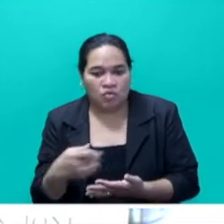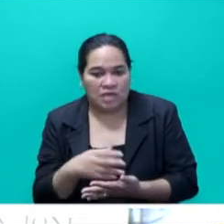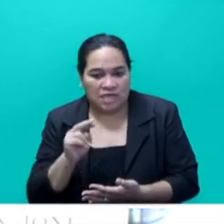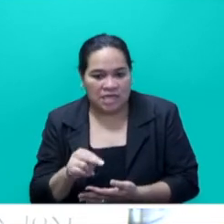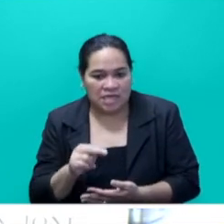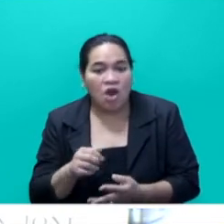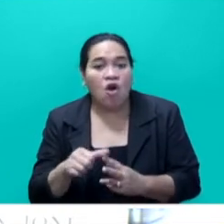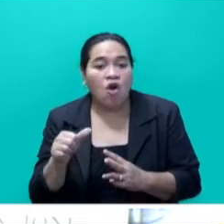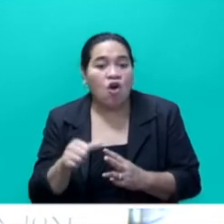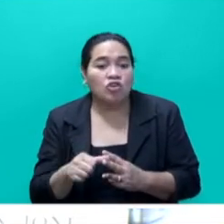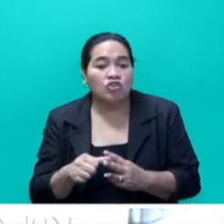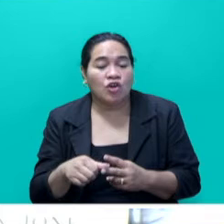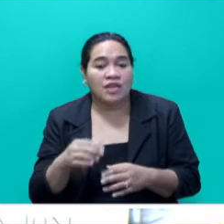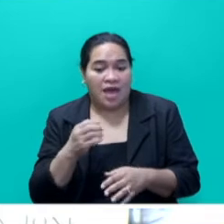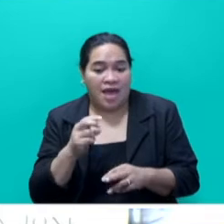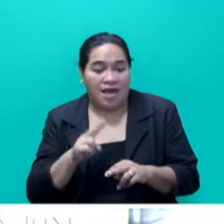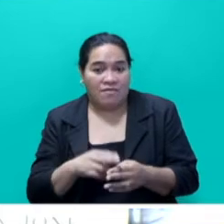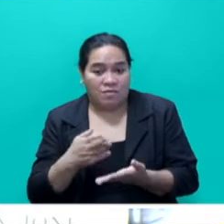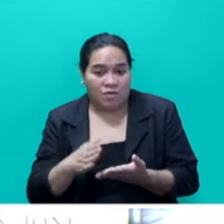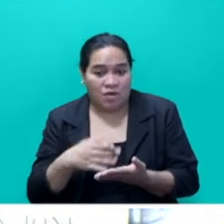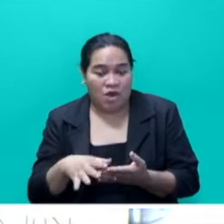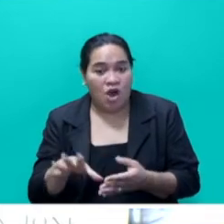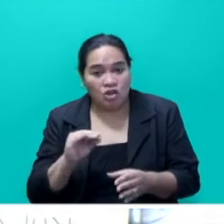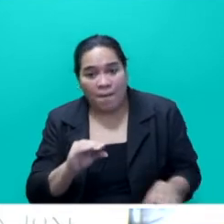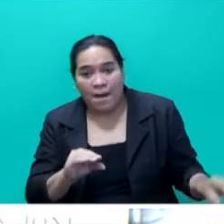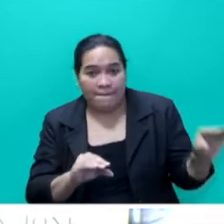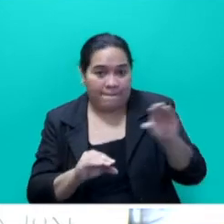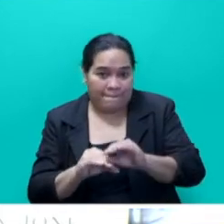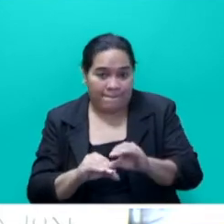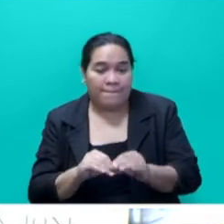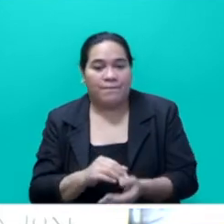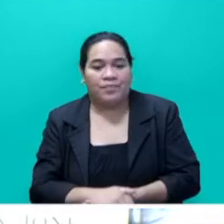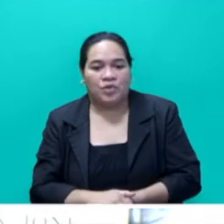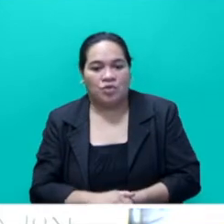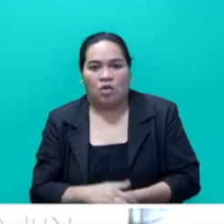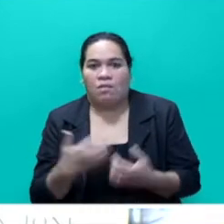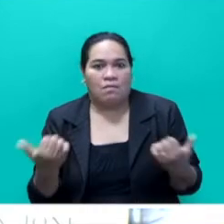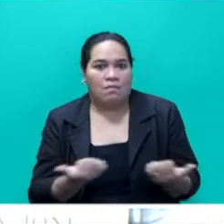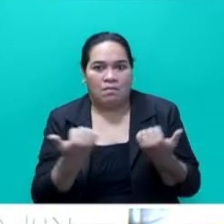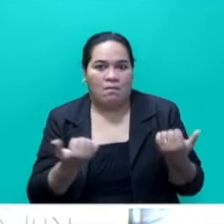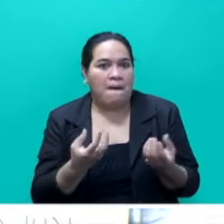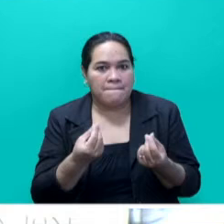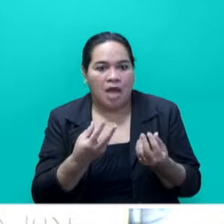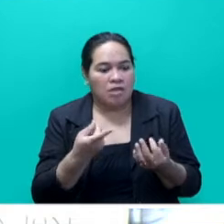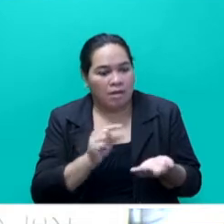the FNPF funds too. So a significant amount of money has been paid out, Mr. Speaker, sir, in that respect.